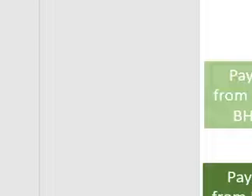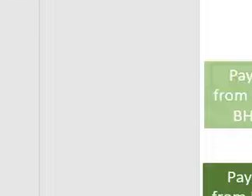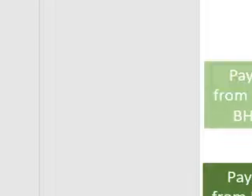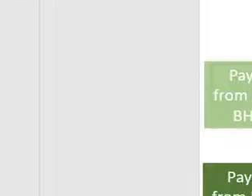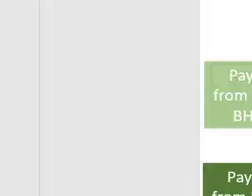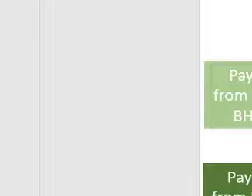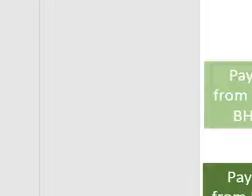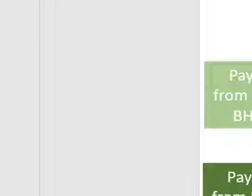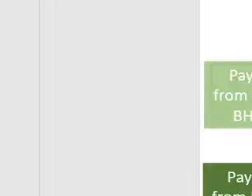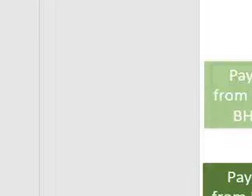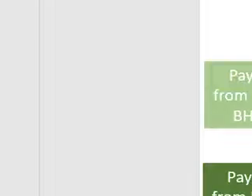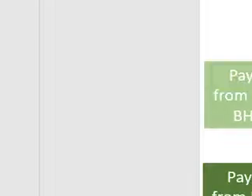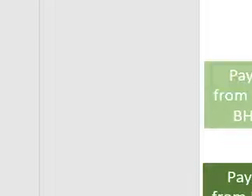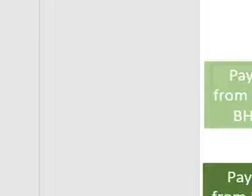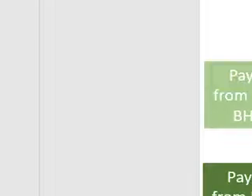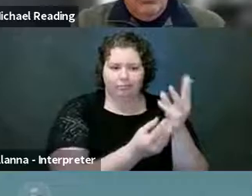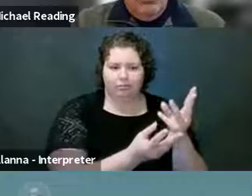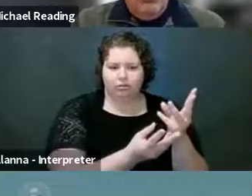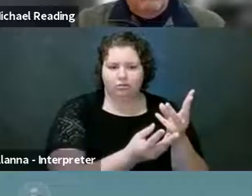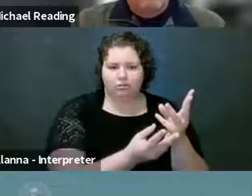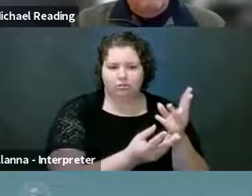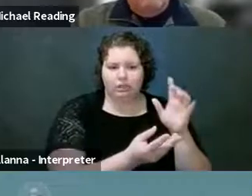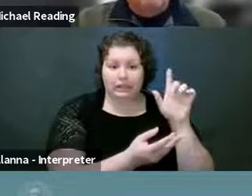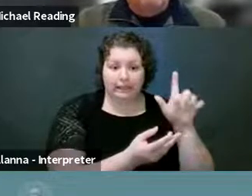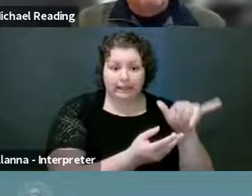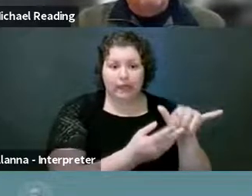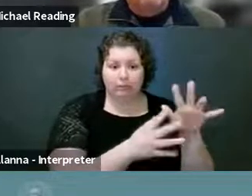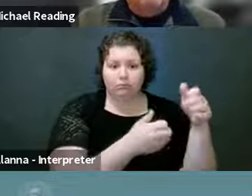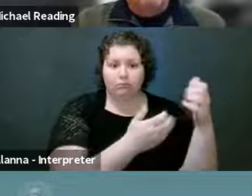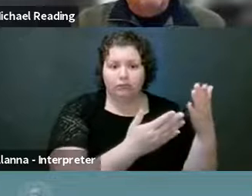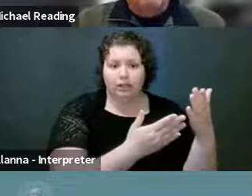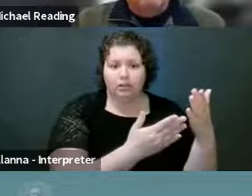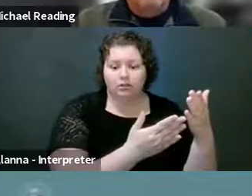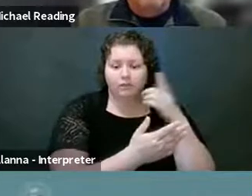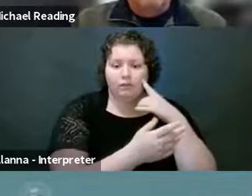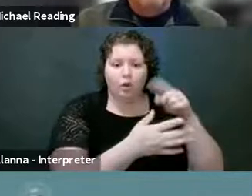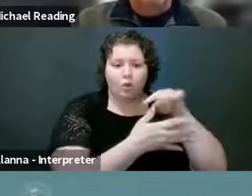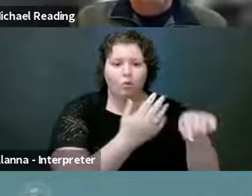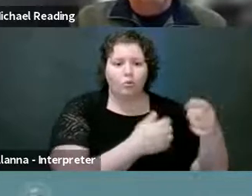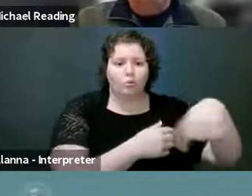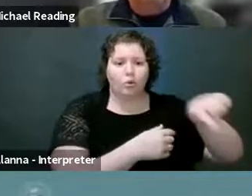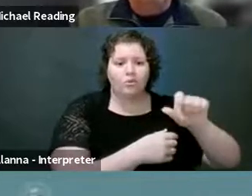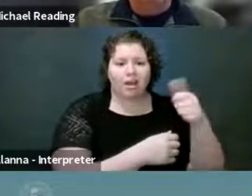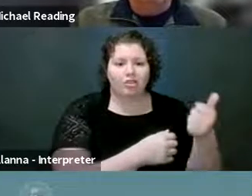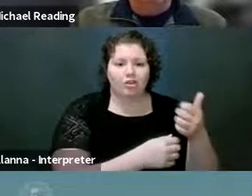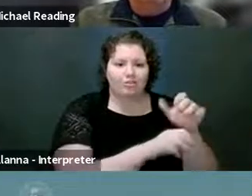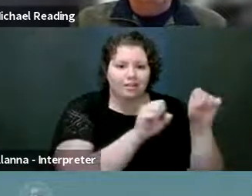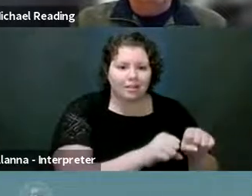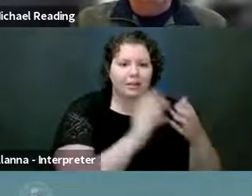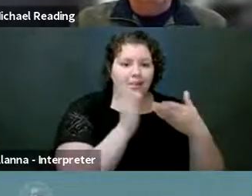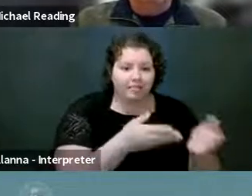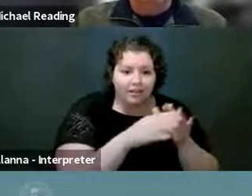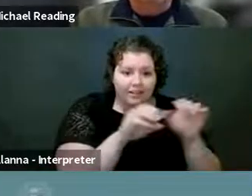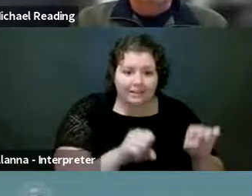need that information. We need information about those types of systems, those pieces, the delivery system and